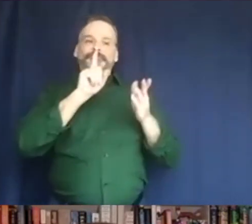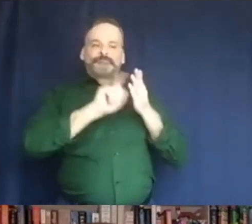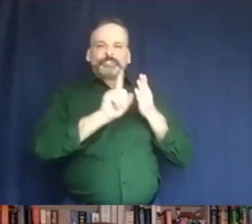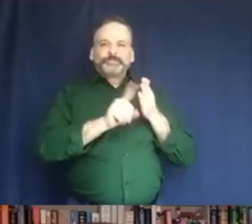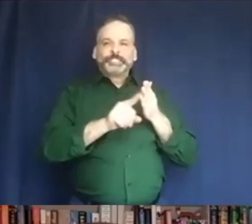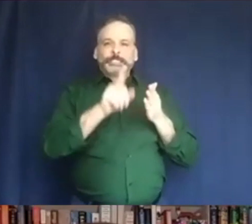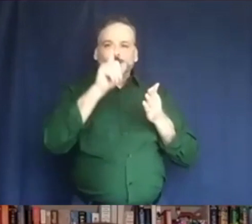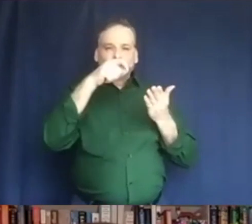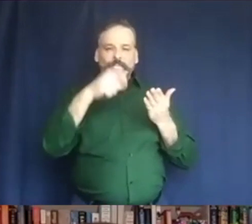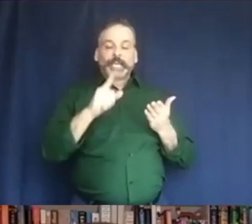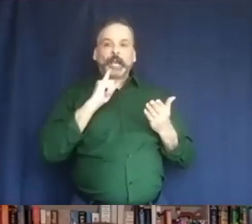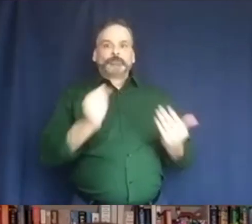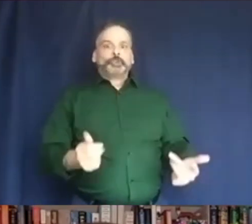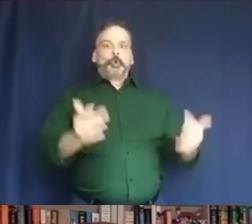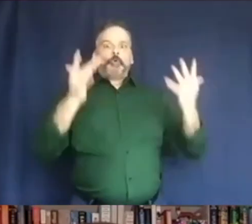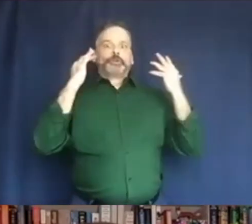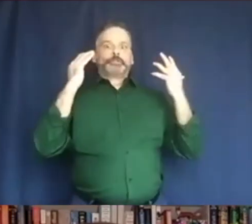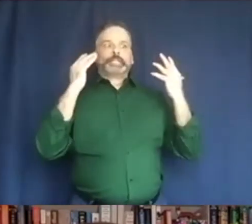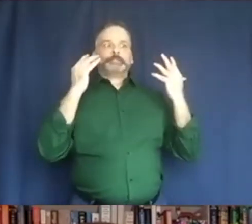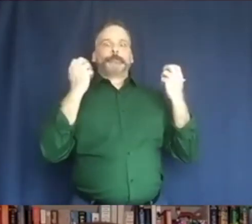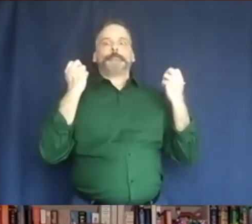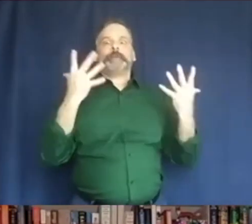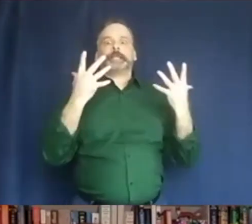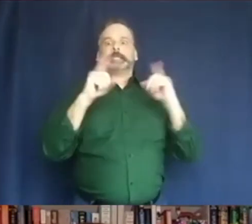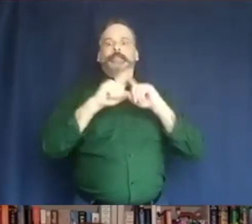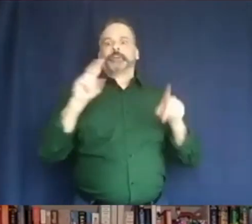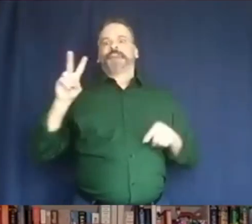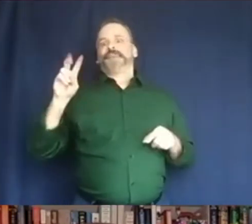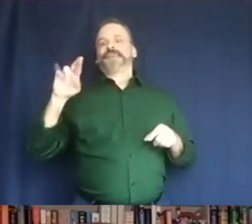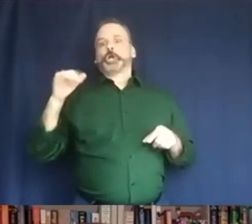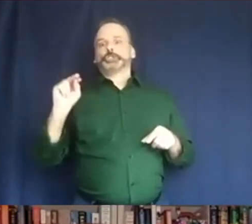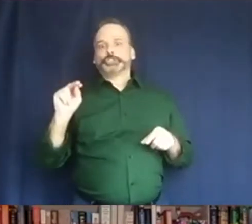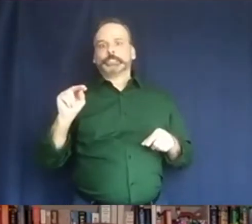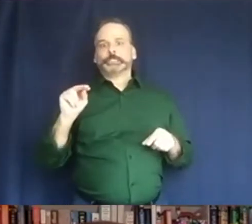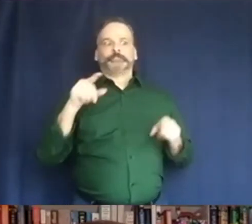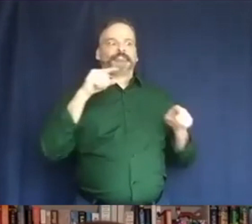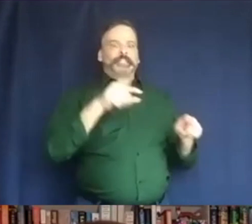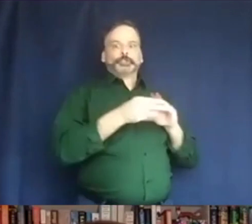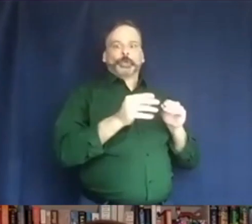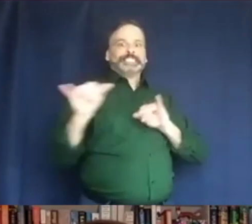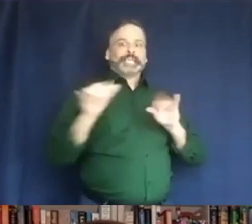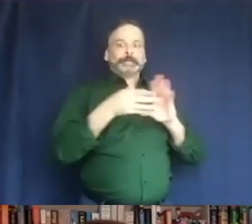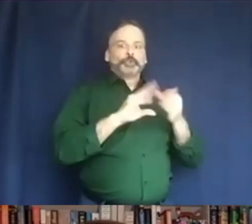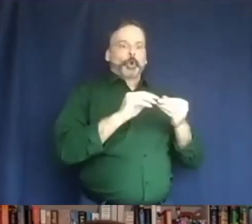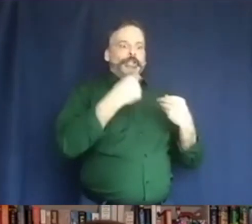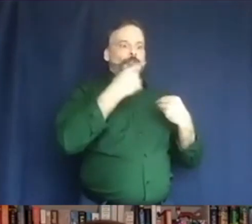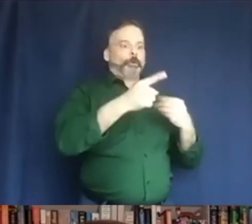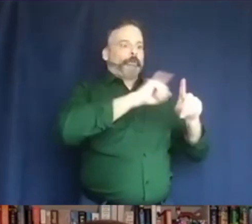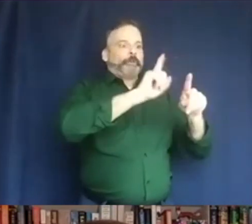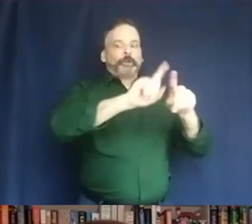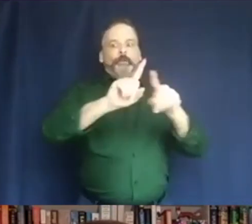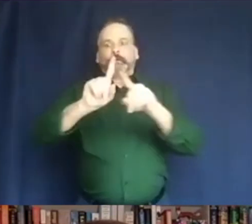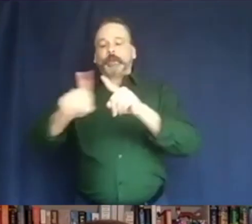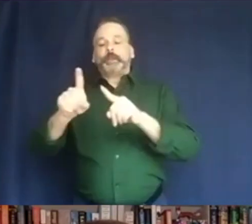really overwhelmed by the versions of stories, like how many different versions there were. But at the same time, I thought it was so